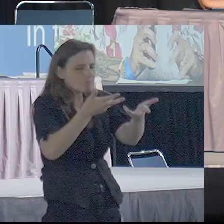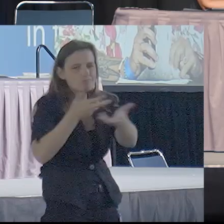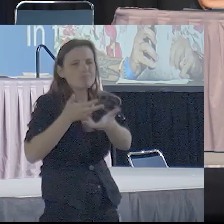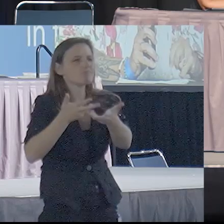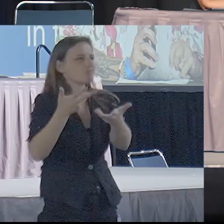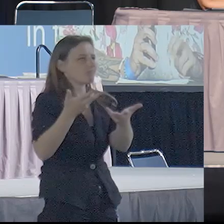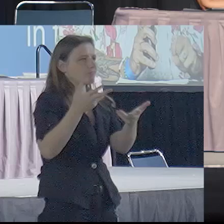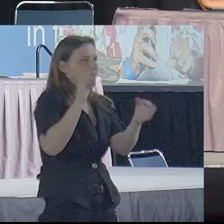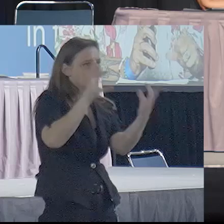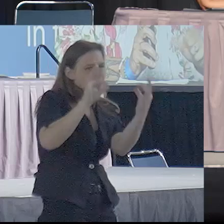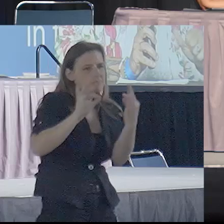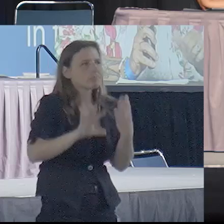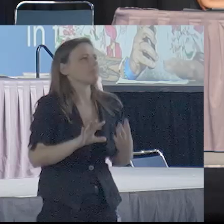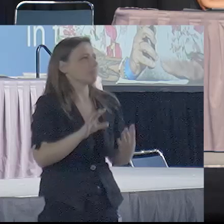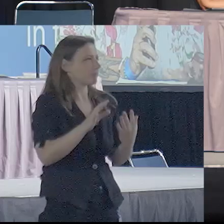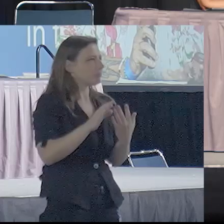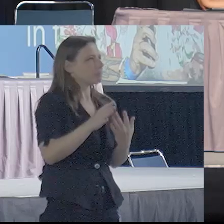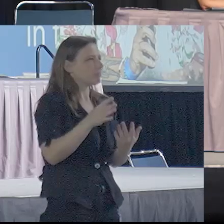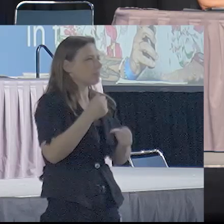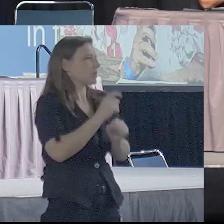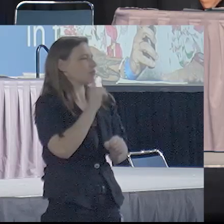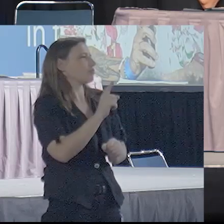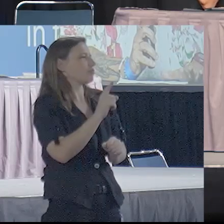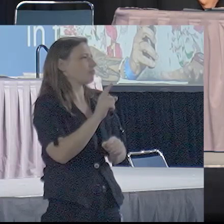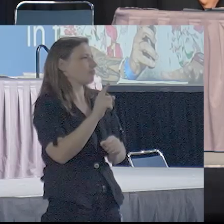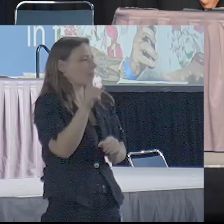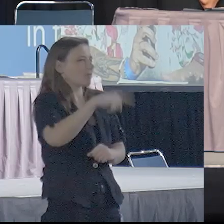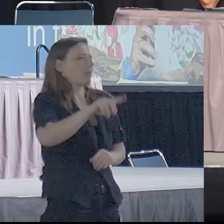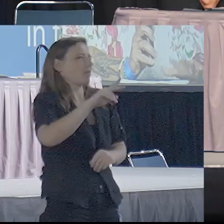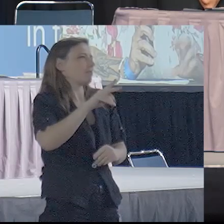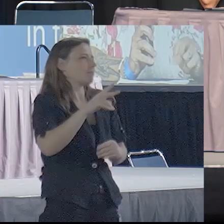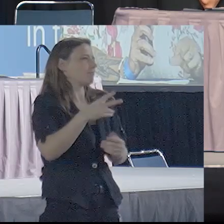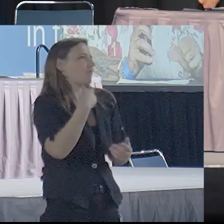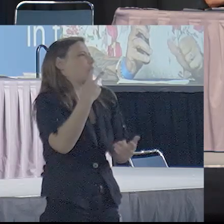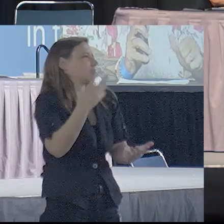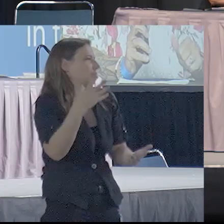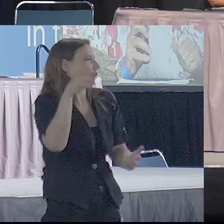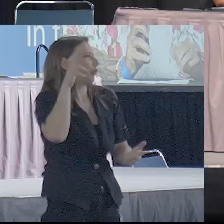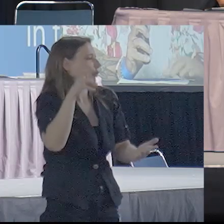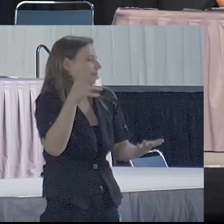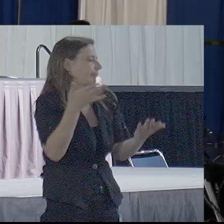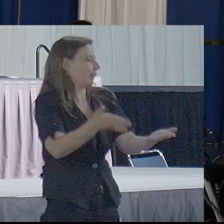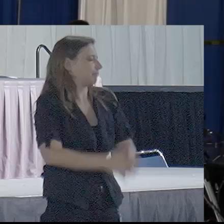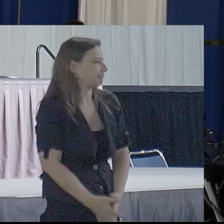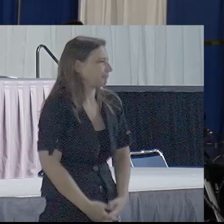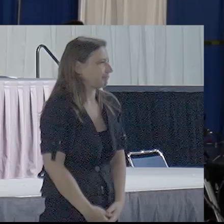getting input? And making sure that those voices are heard once they're at that table.